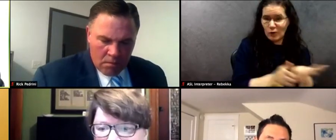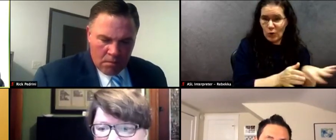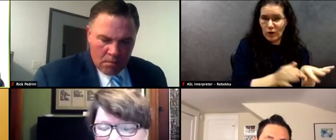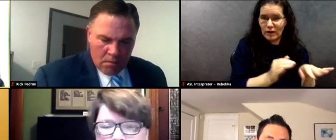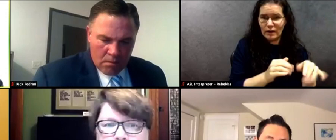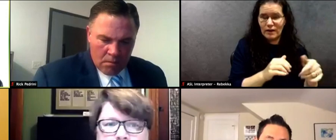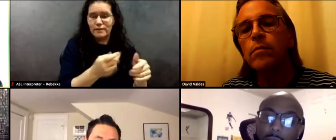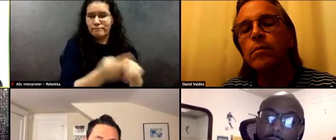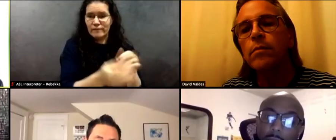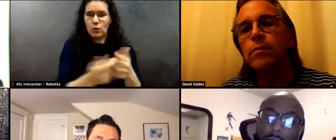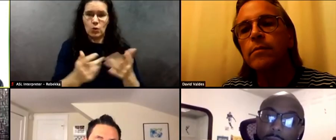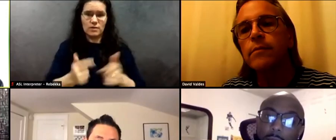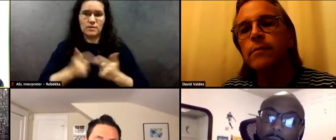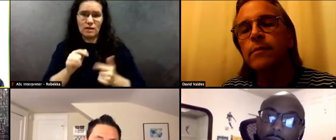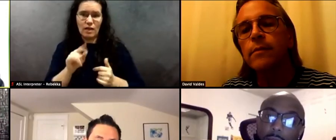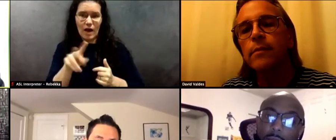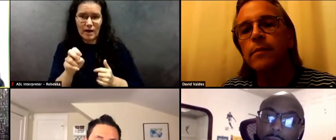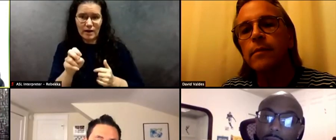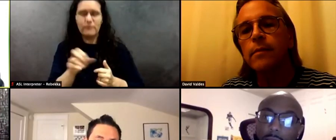about the conversation?